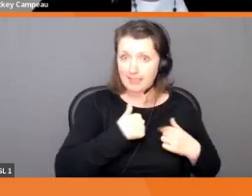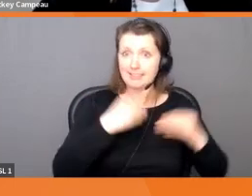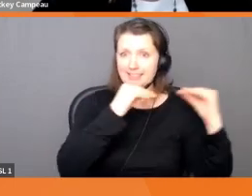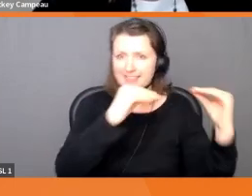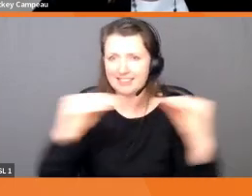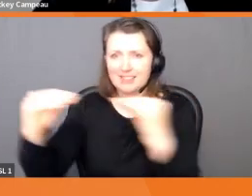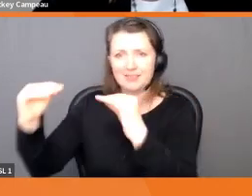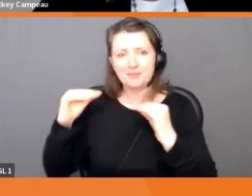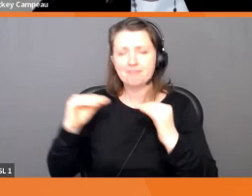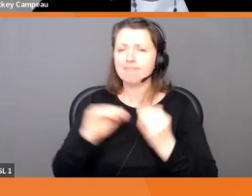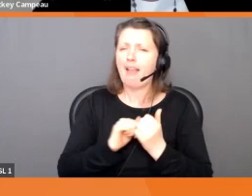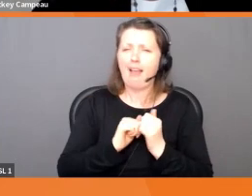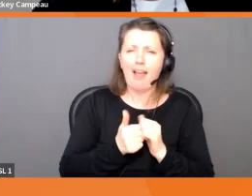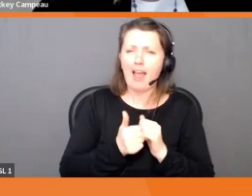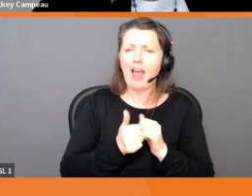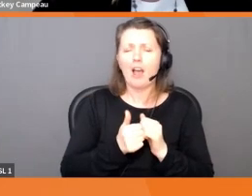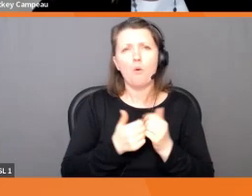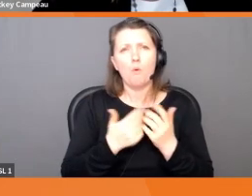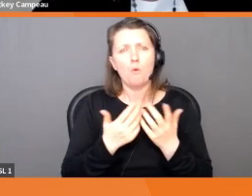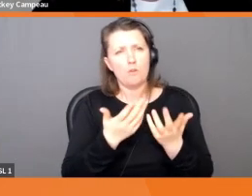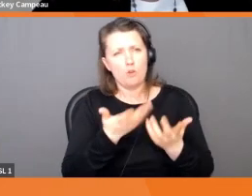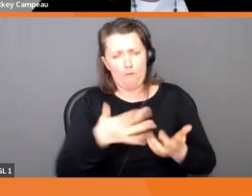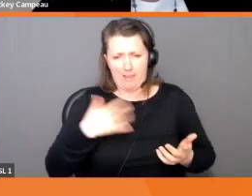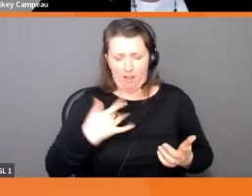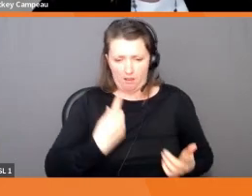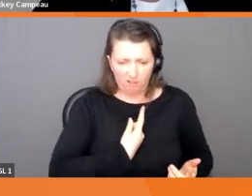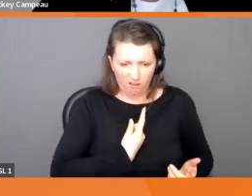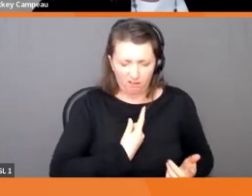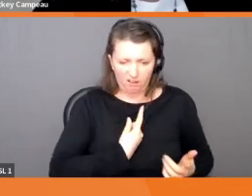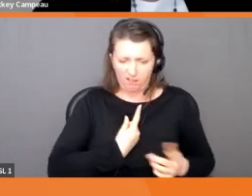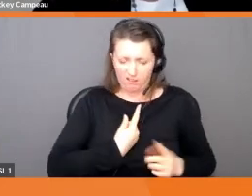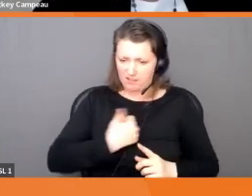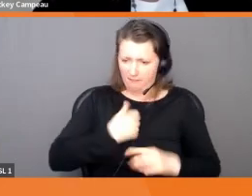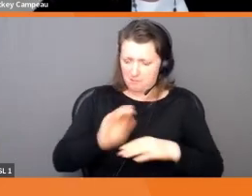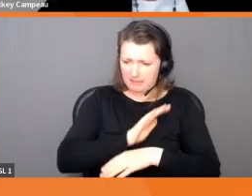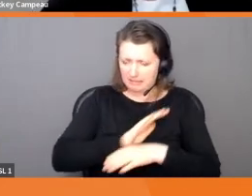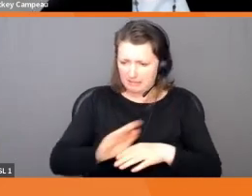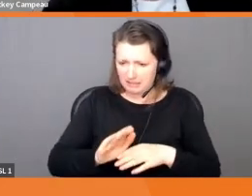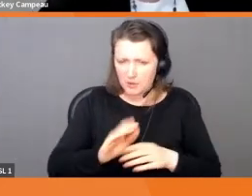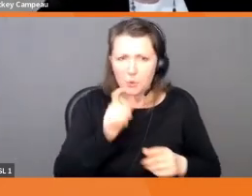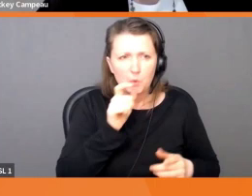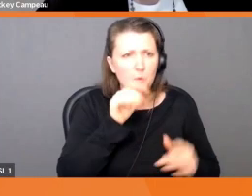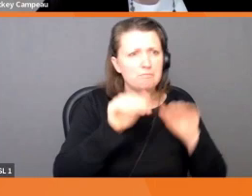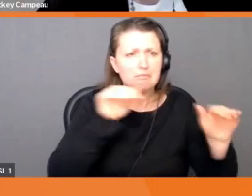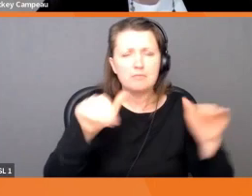to that you're not alone and that we can do this together. So Denise, over to you.